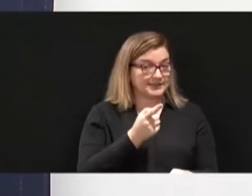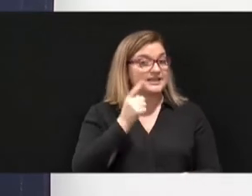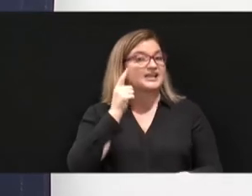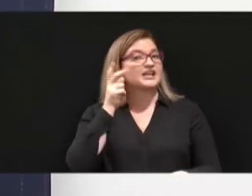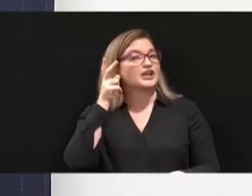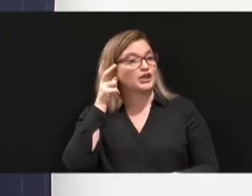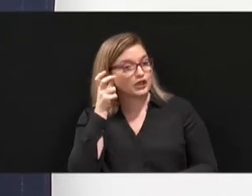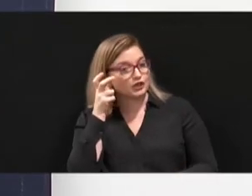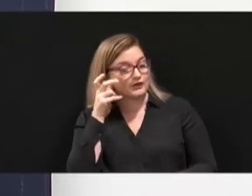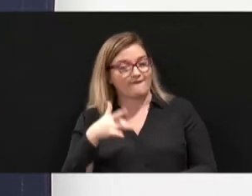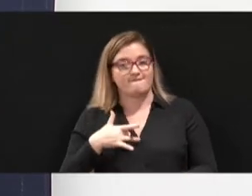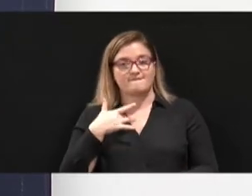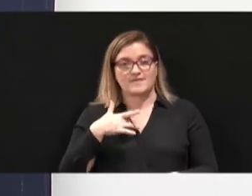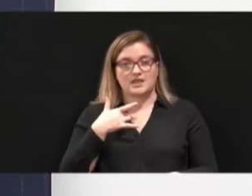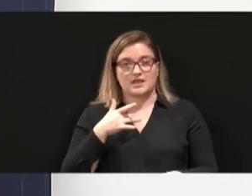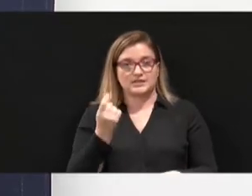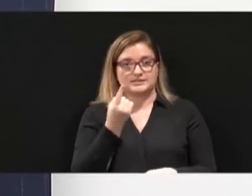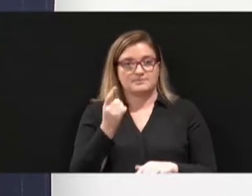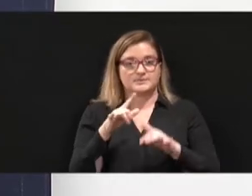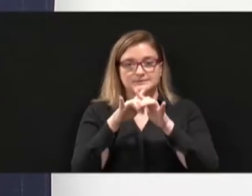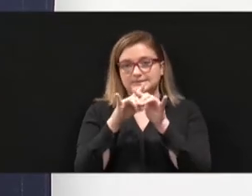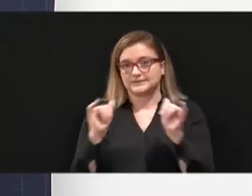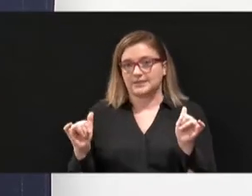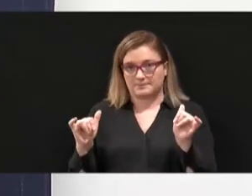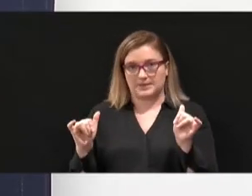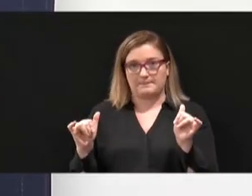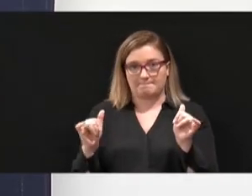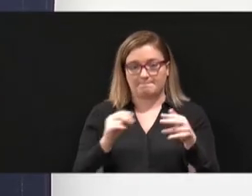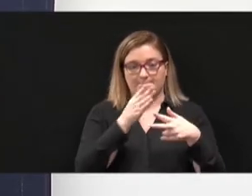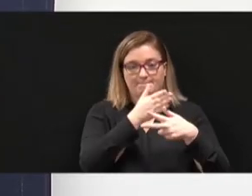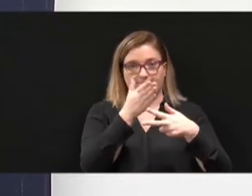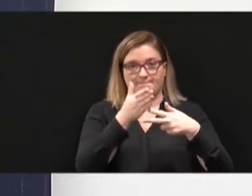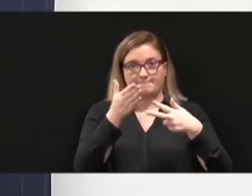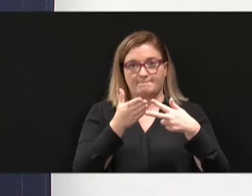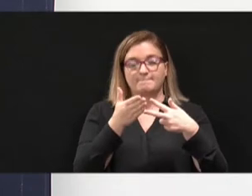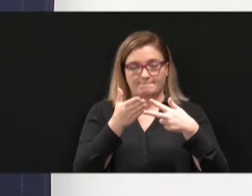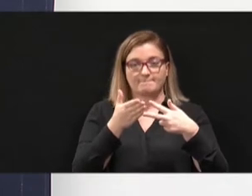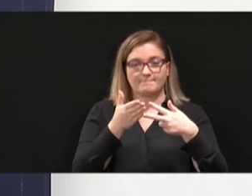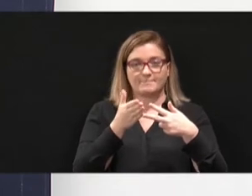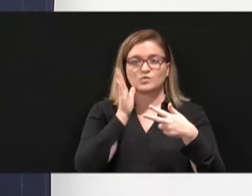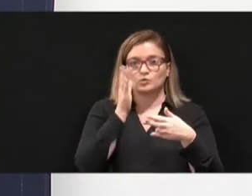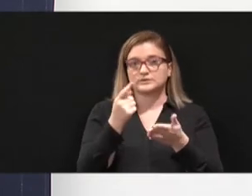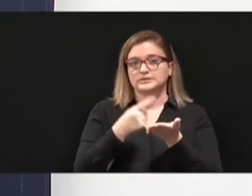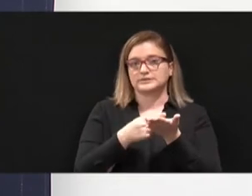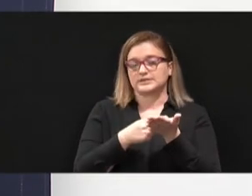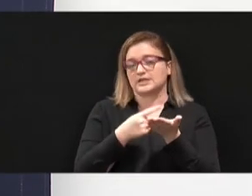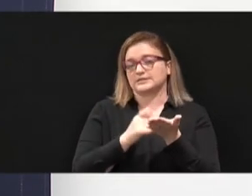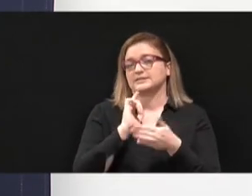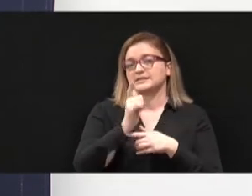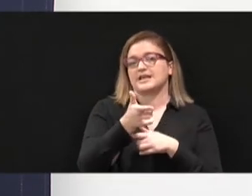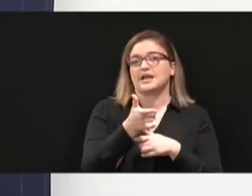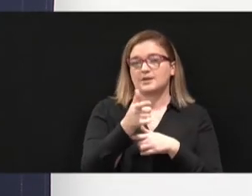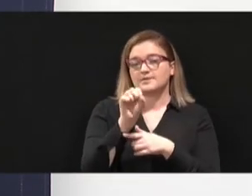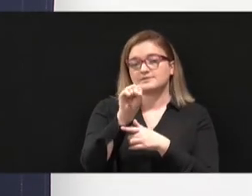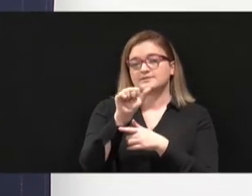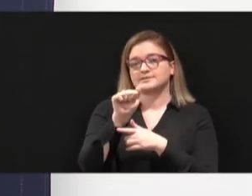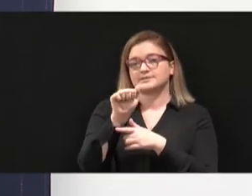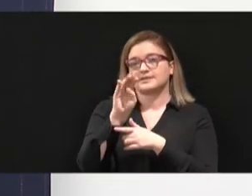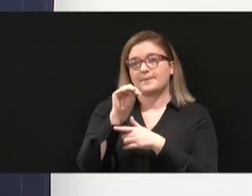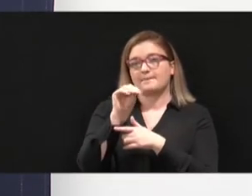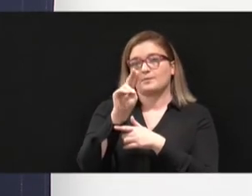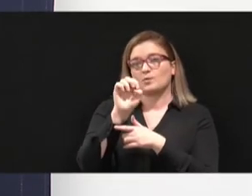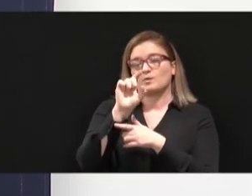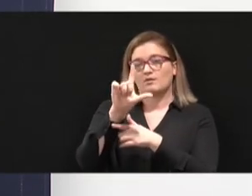something simultaneously. And we'll talk a little later after lunch about Samuel Orton, who discovered the